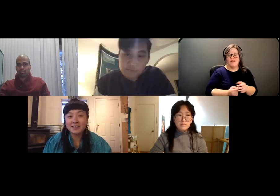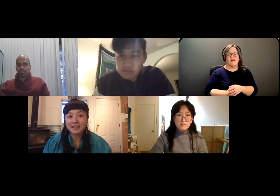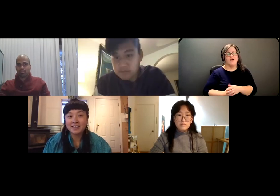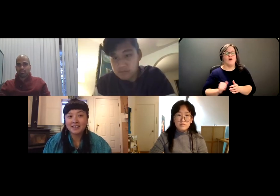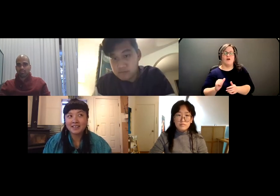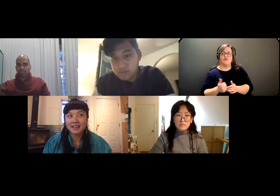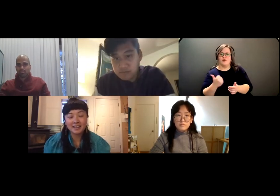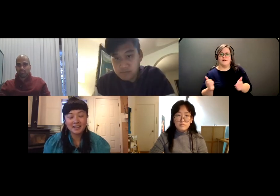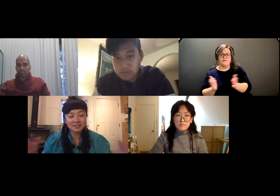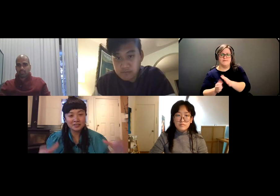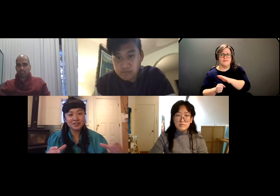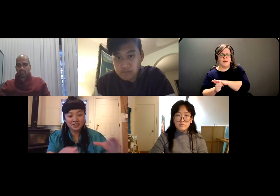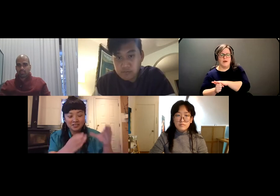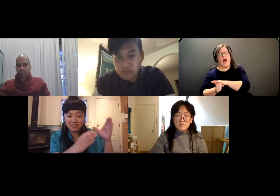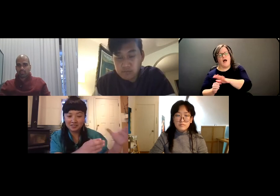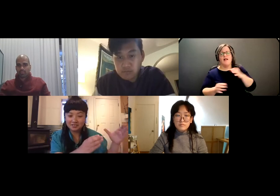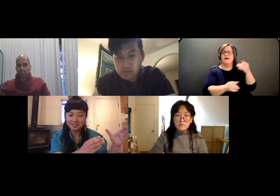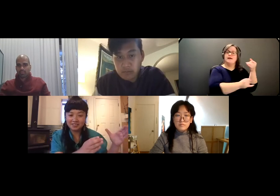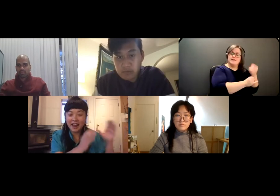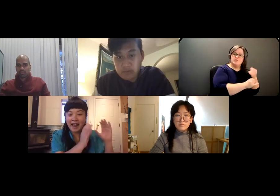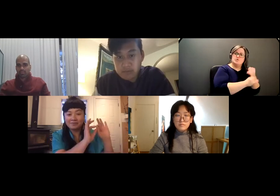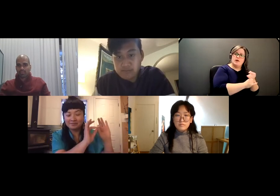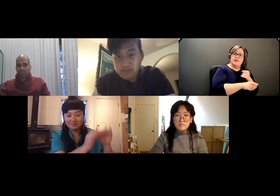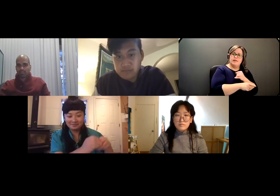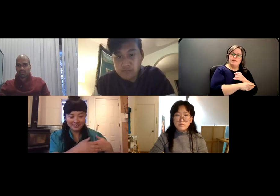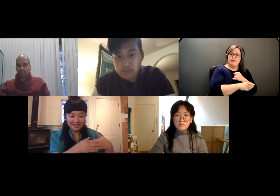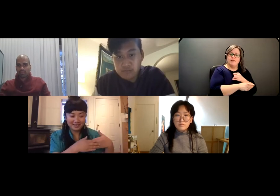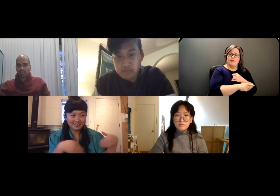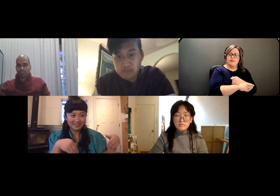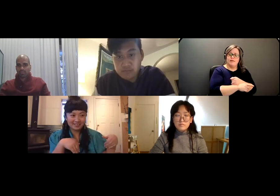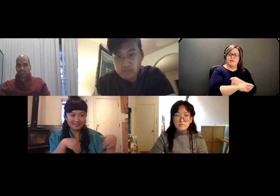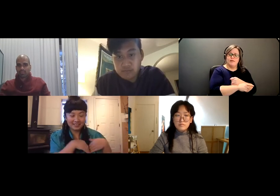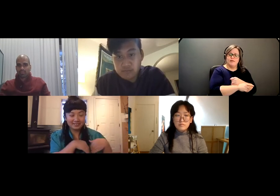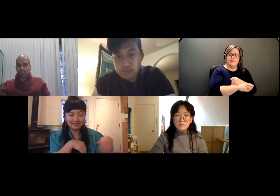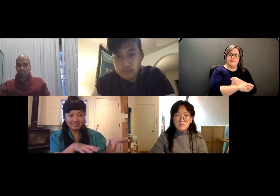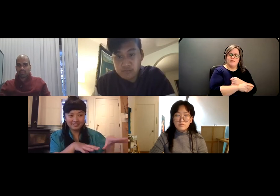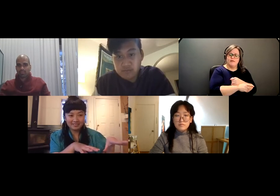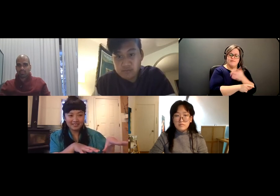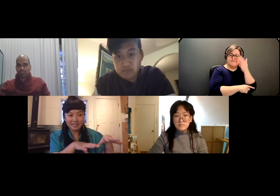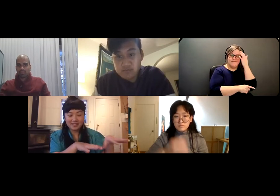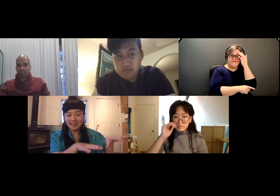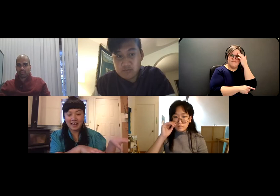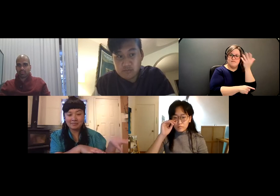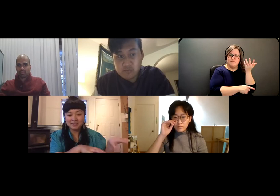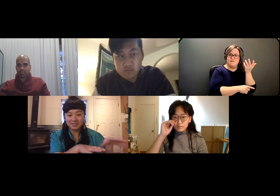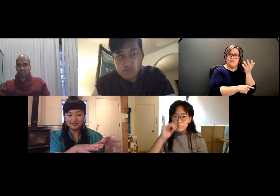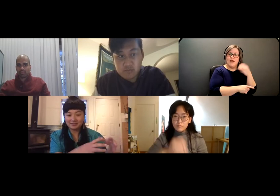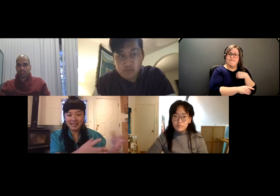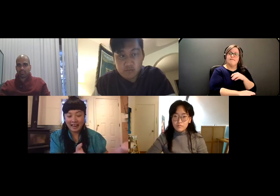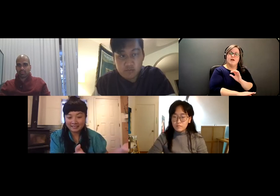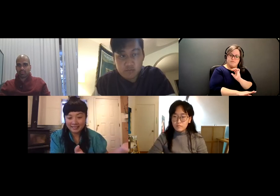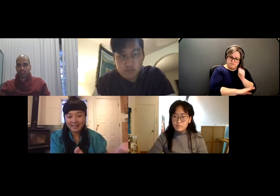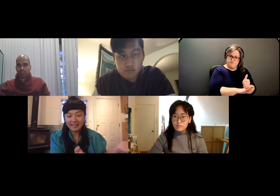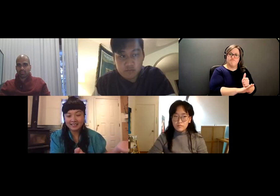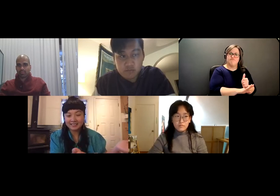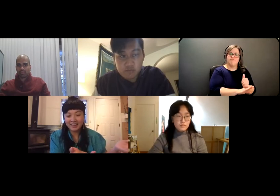spaces, like I think institutional, you have like, you know, this established